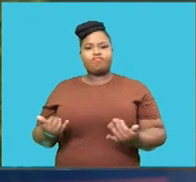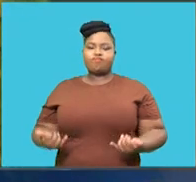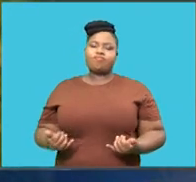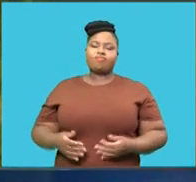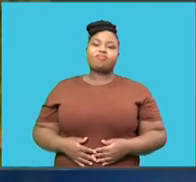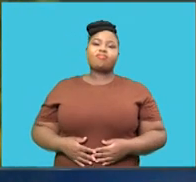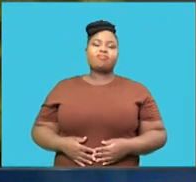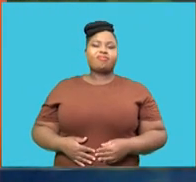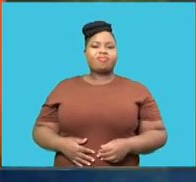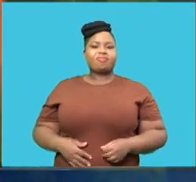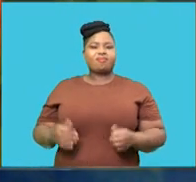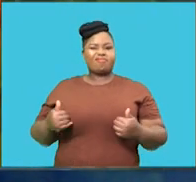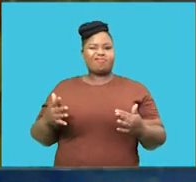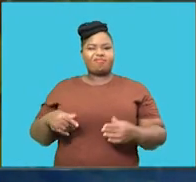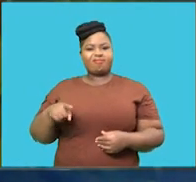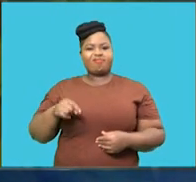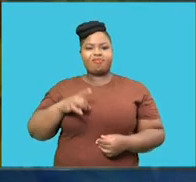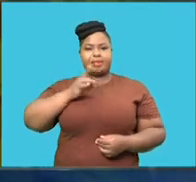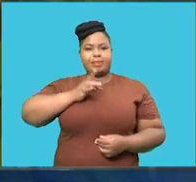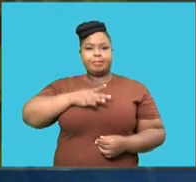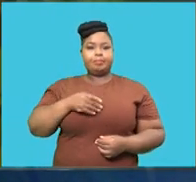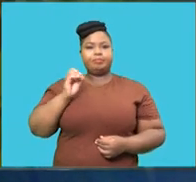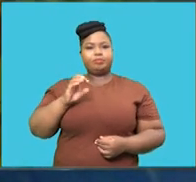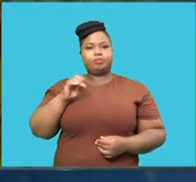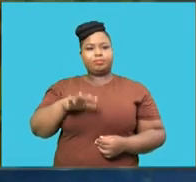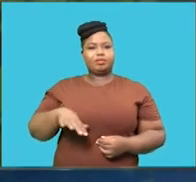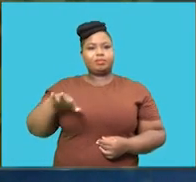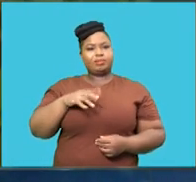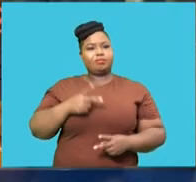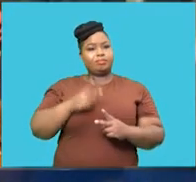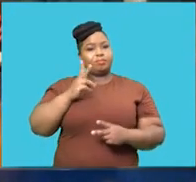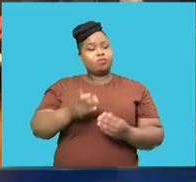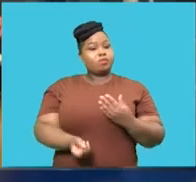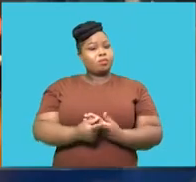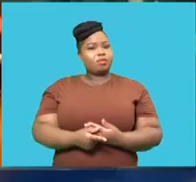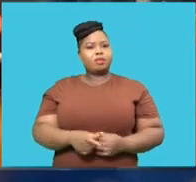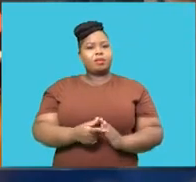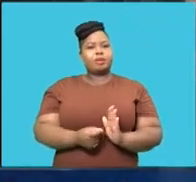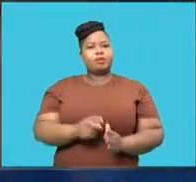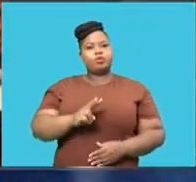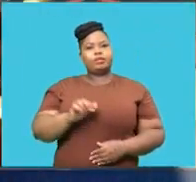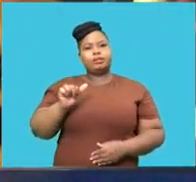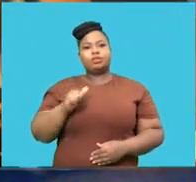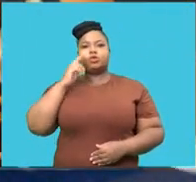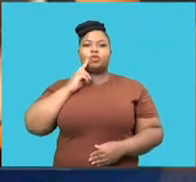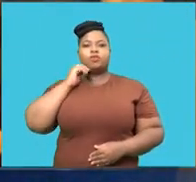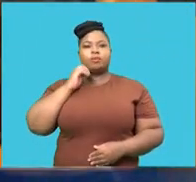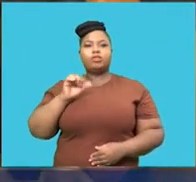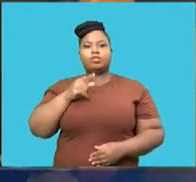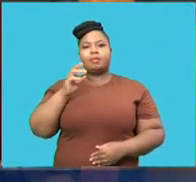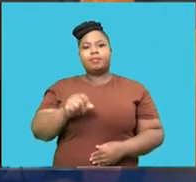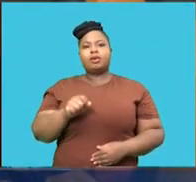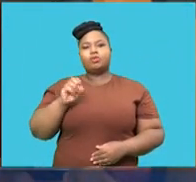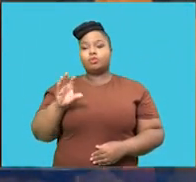the action starts on this coming Saturday across Soweto and the final will be played on the 26th of November at Sharper